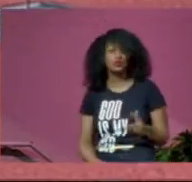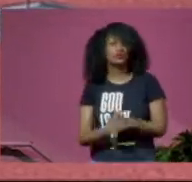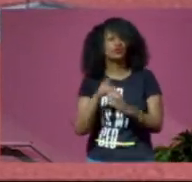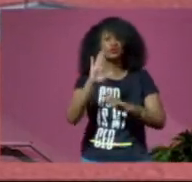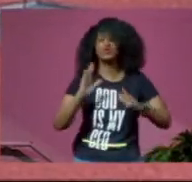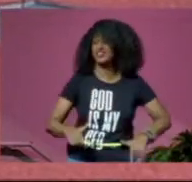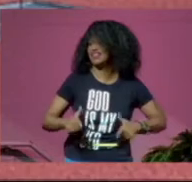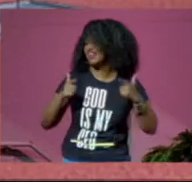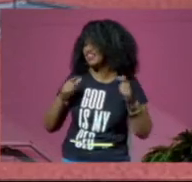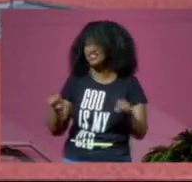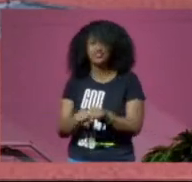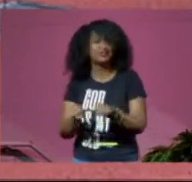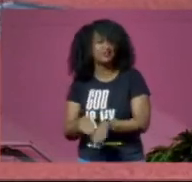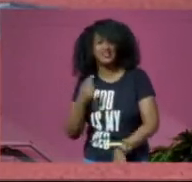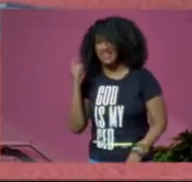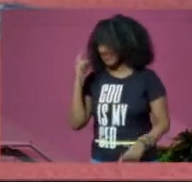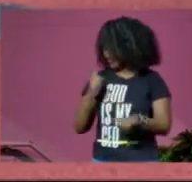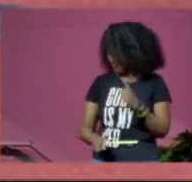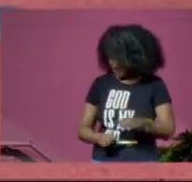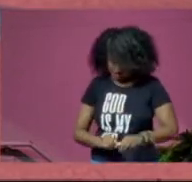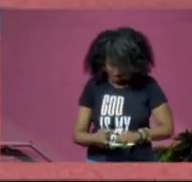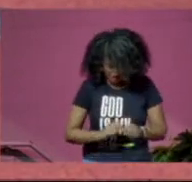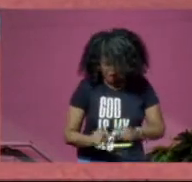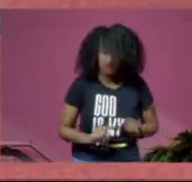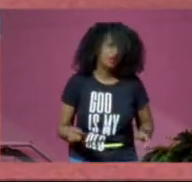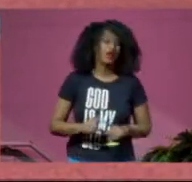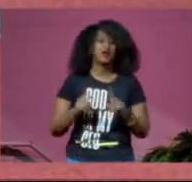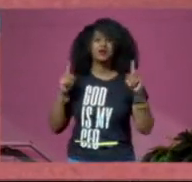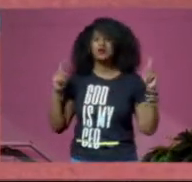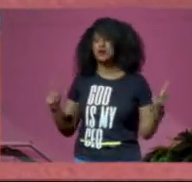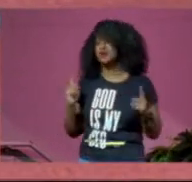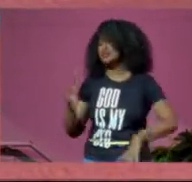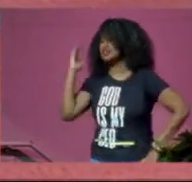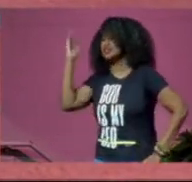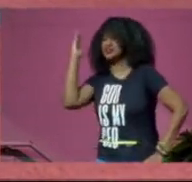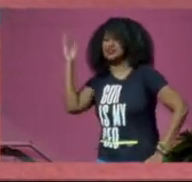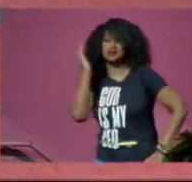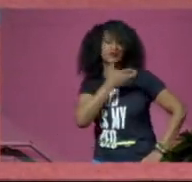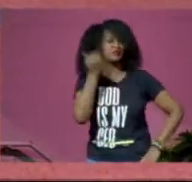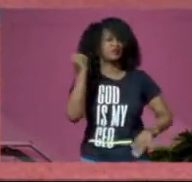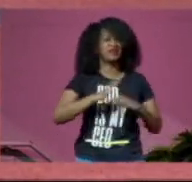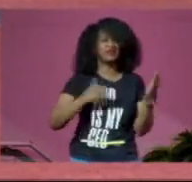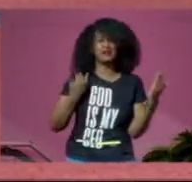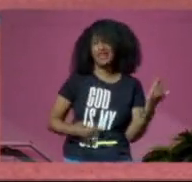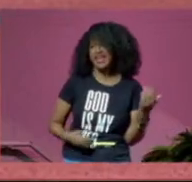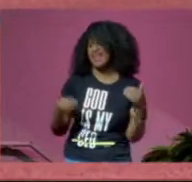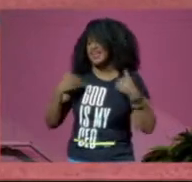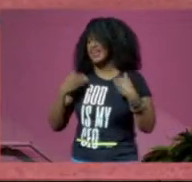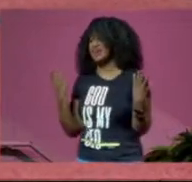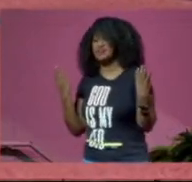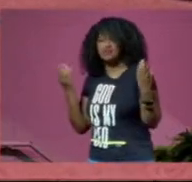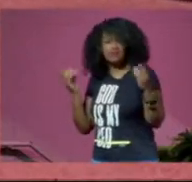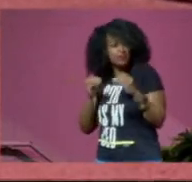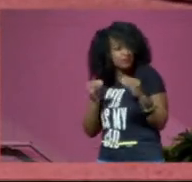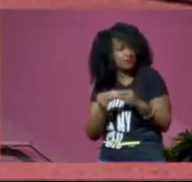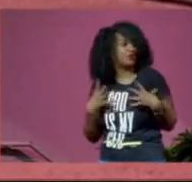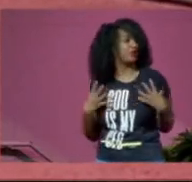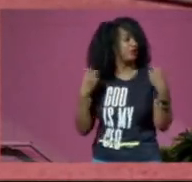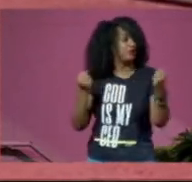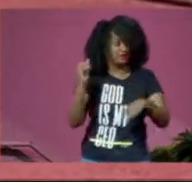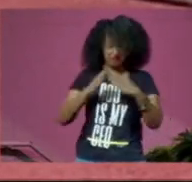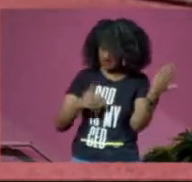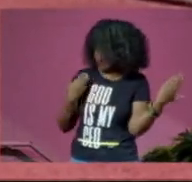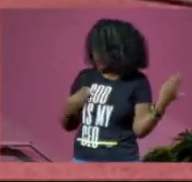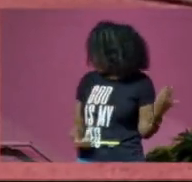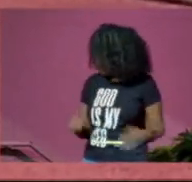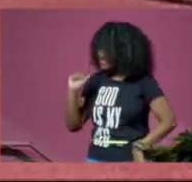I'm unworthy to untie. And he's got a greater message and he's got more power and his anointing supersedes my